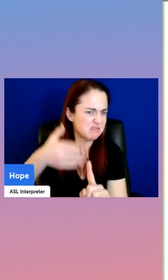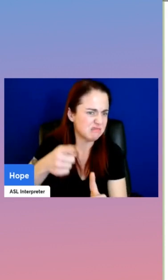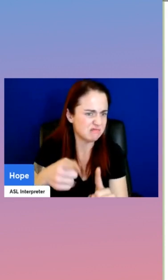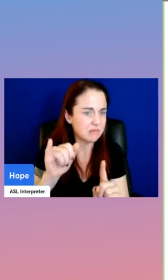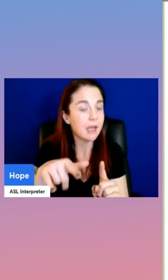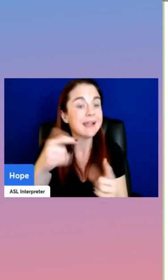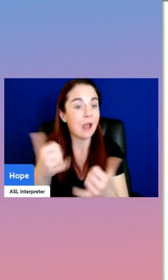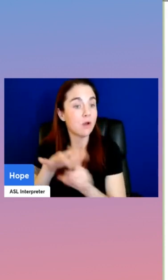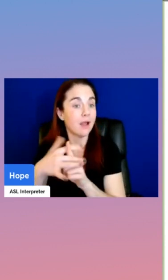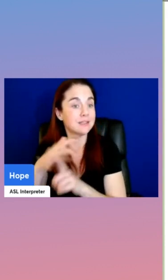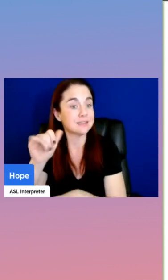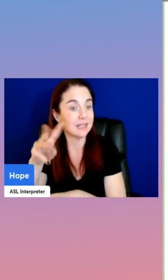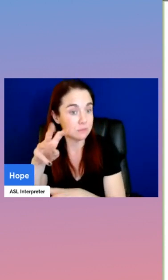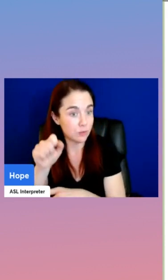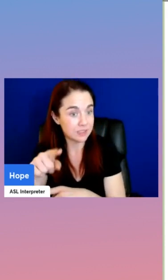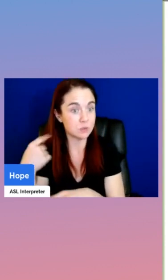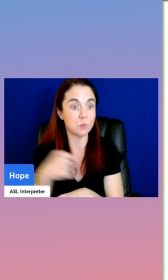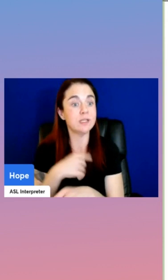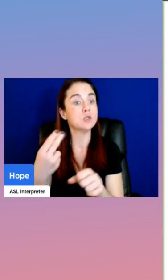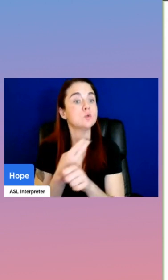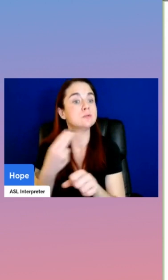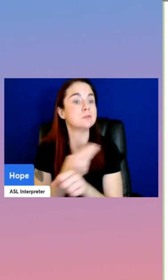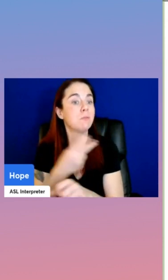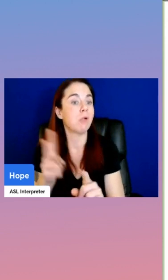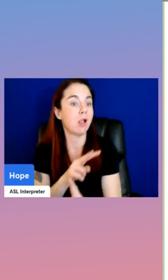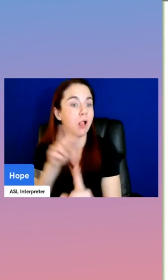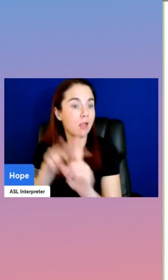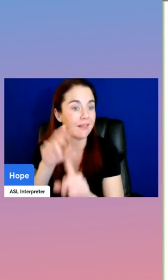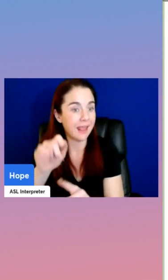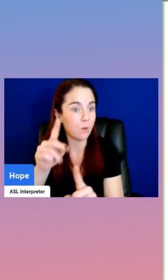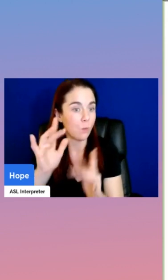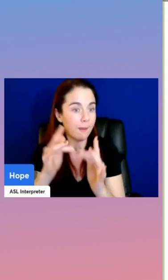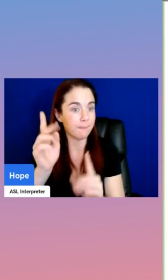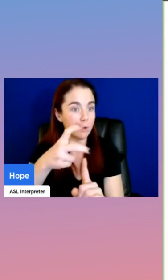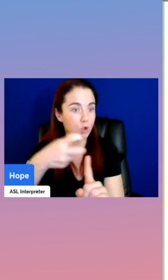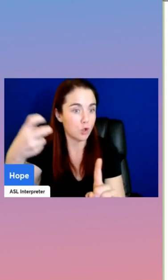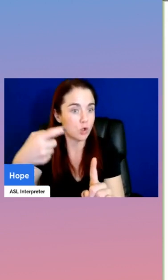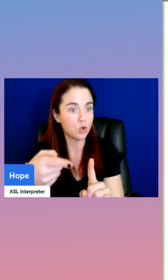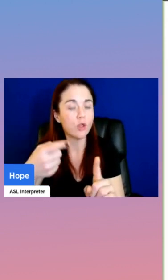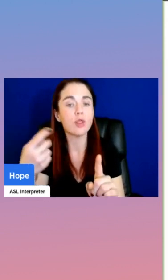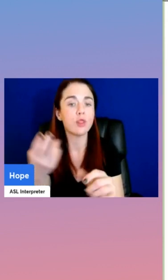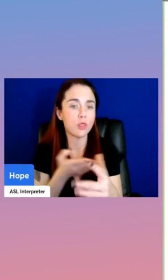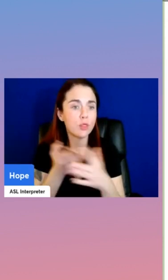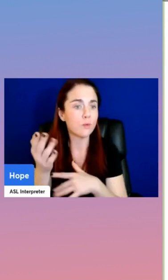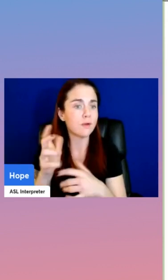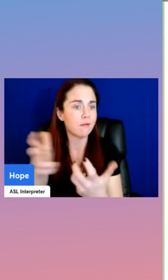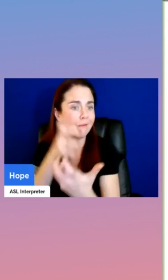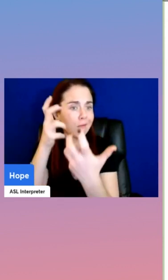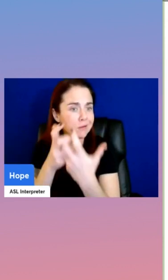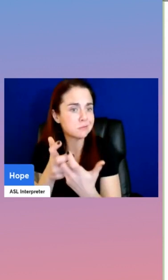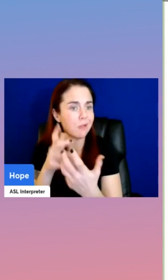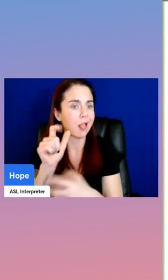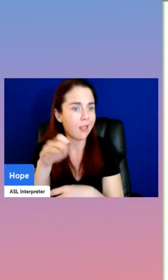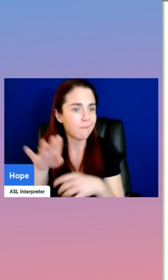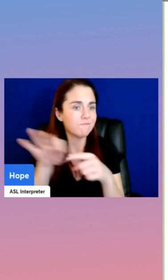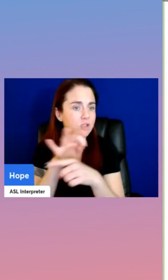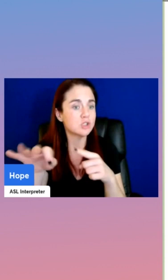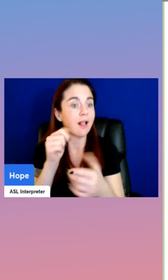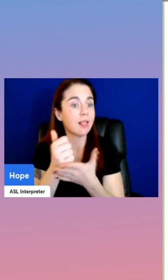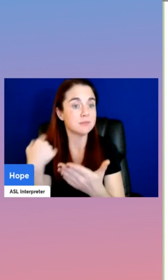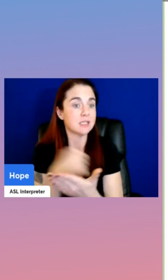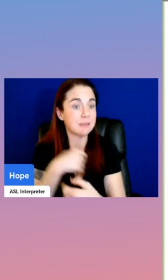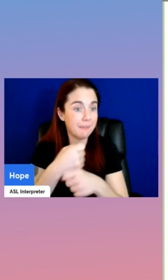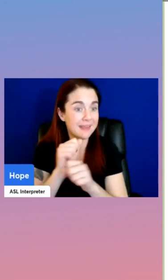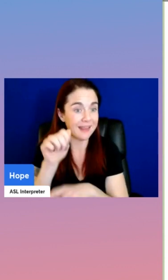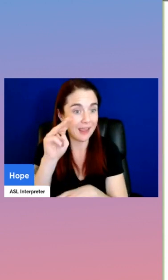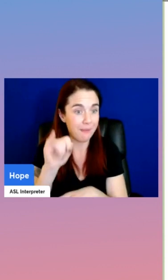AWS, what we did is that we plugged this webhook with a custom Lambda function to help us make our